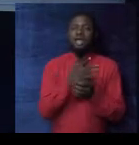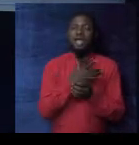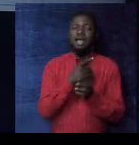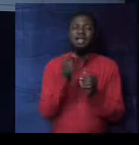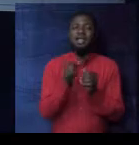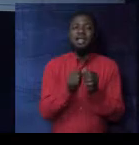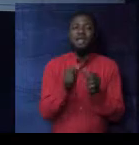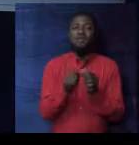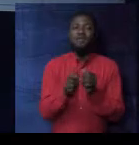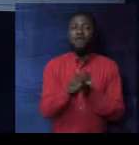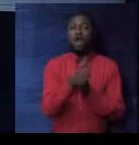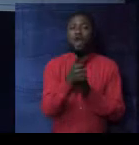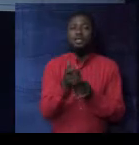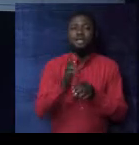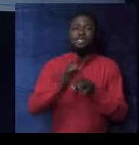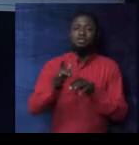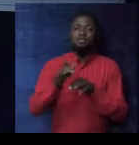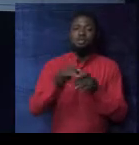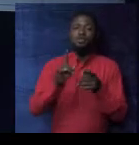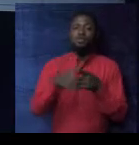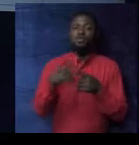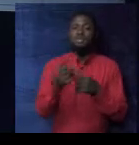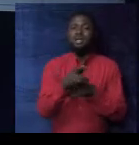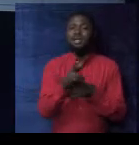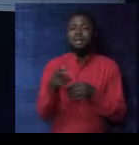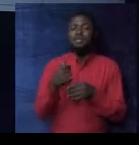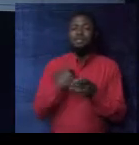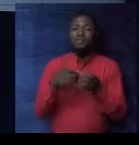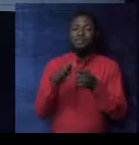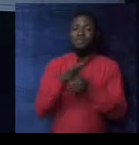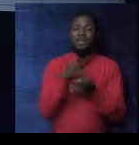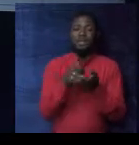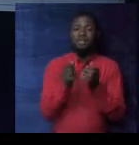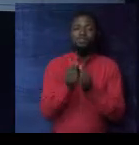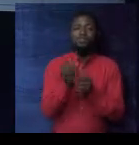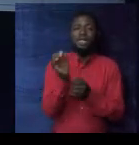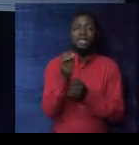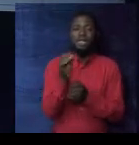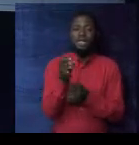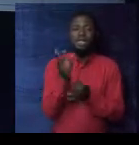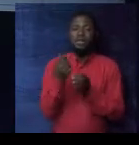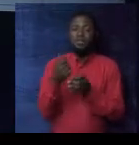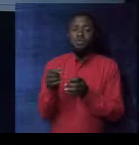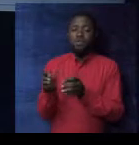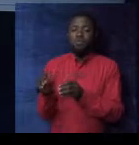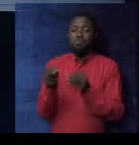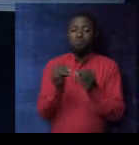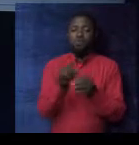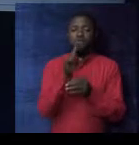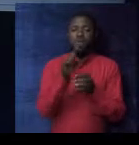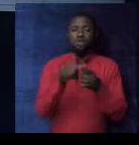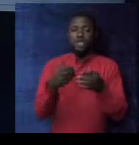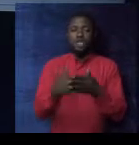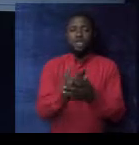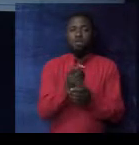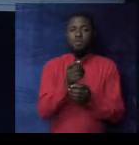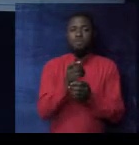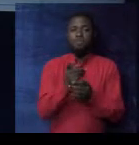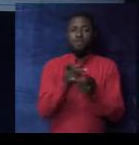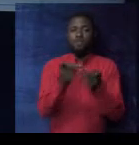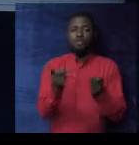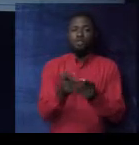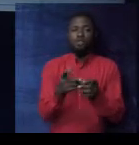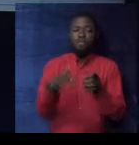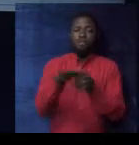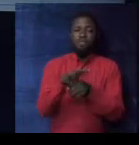digit, and then every other space to the right, we fill it with zeros, just like we did in the previous slides. If you move 1 to a